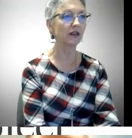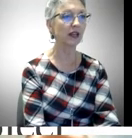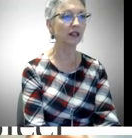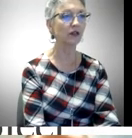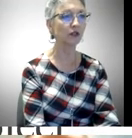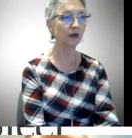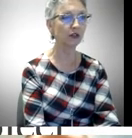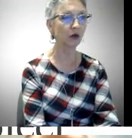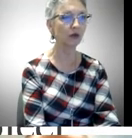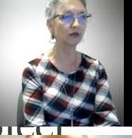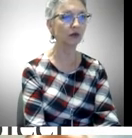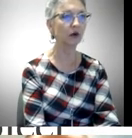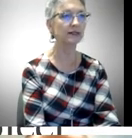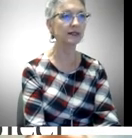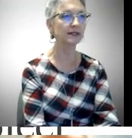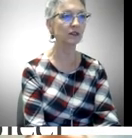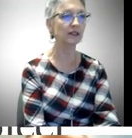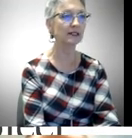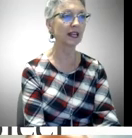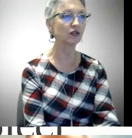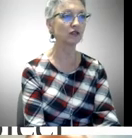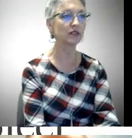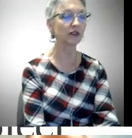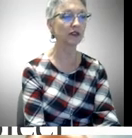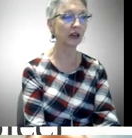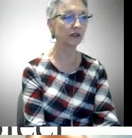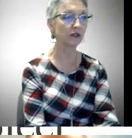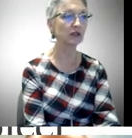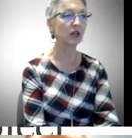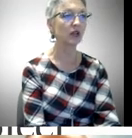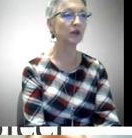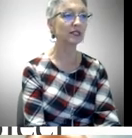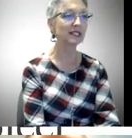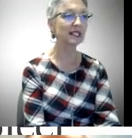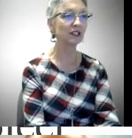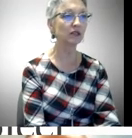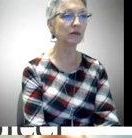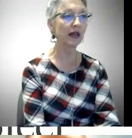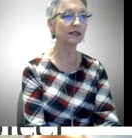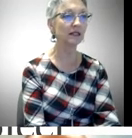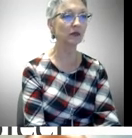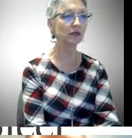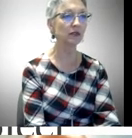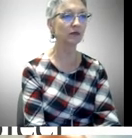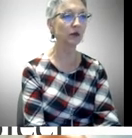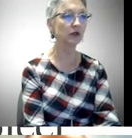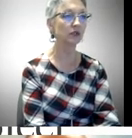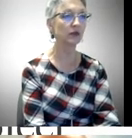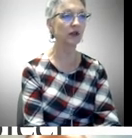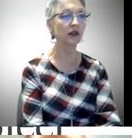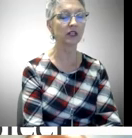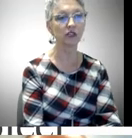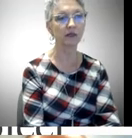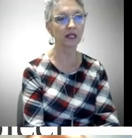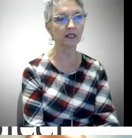judges have a low threshold for what is considered a danger to self and others, which is leading to the mass numbers of wards